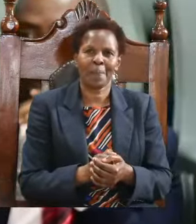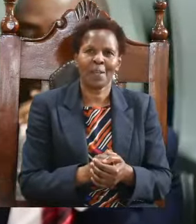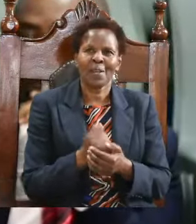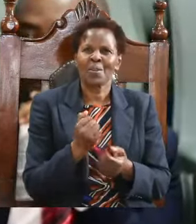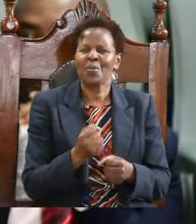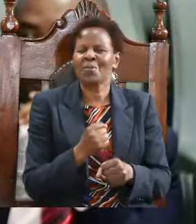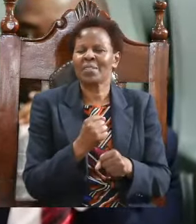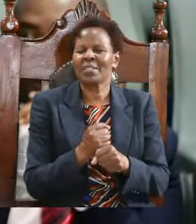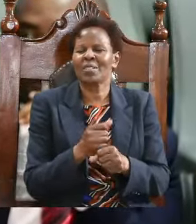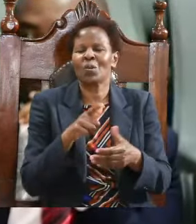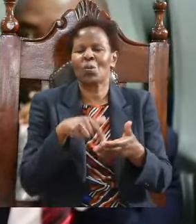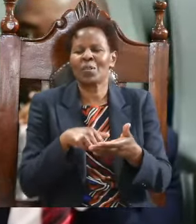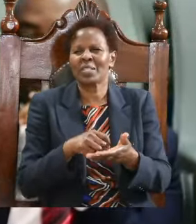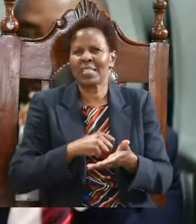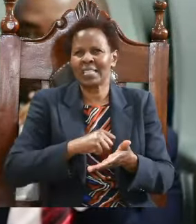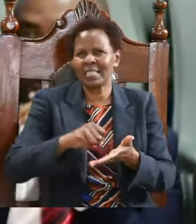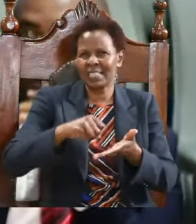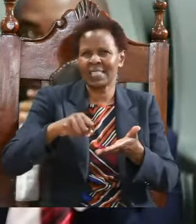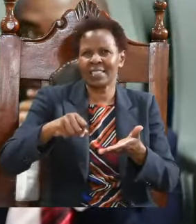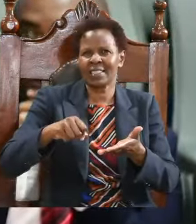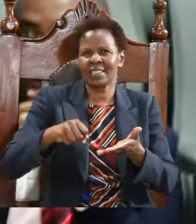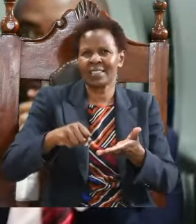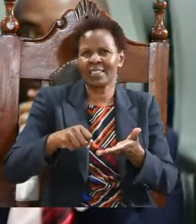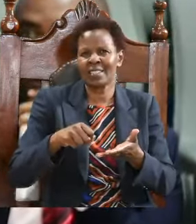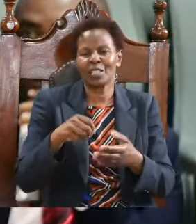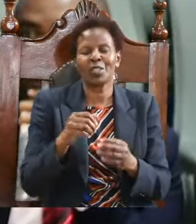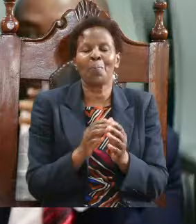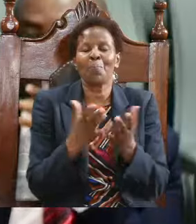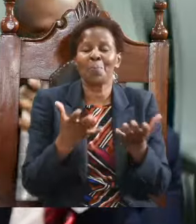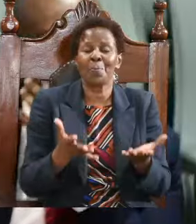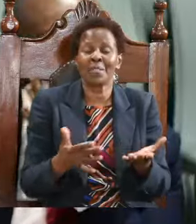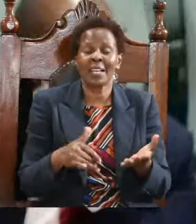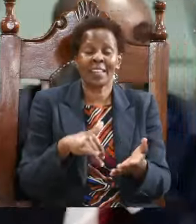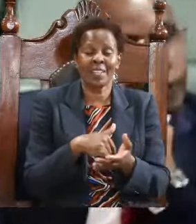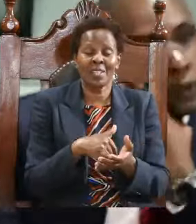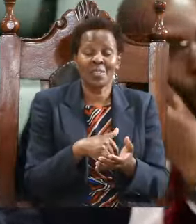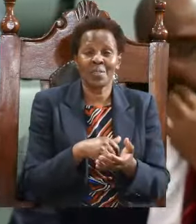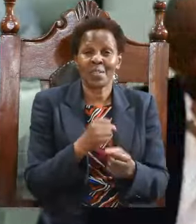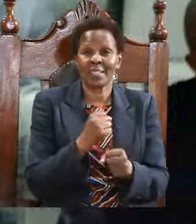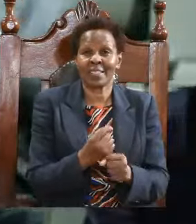Ulipitia, unaandikwa kwa vitabu, ulipitia hapa. You passed here.